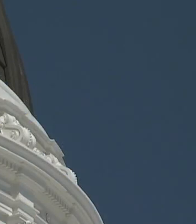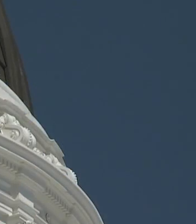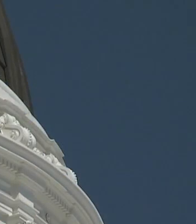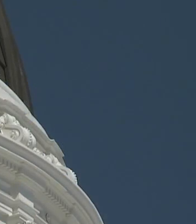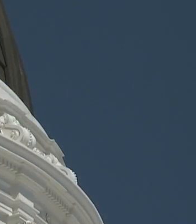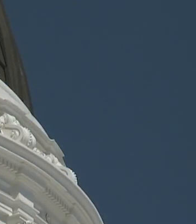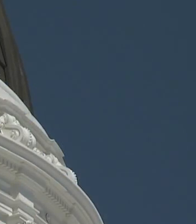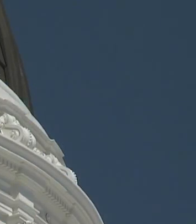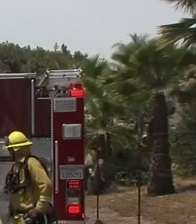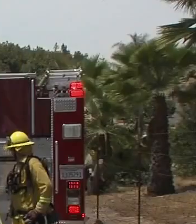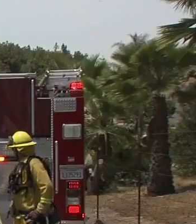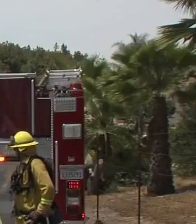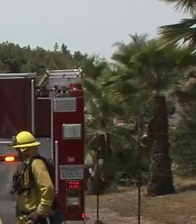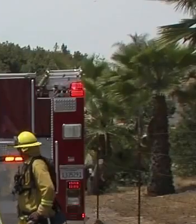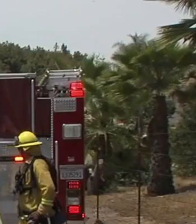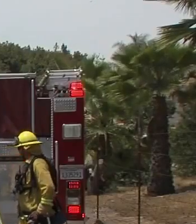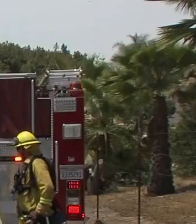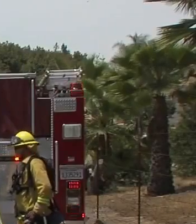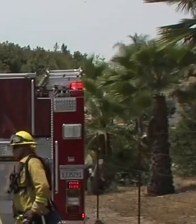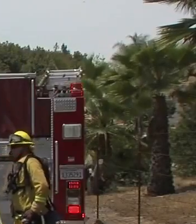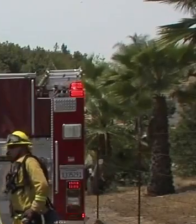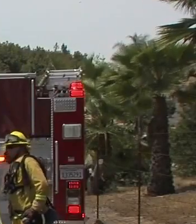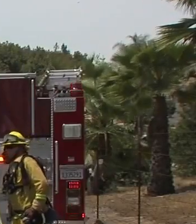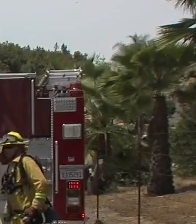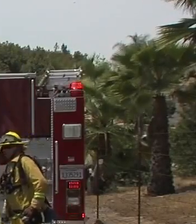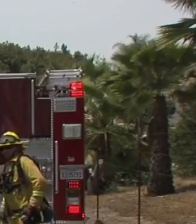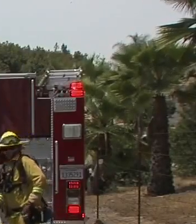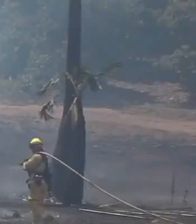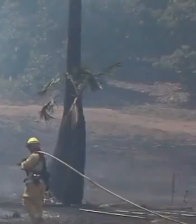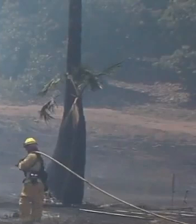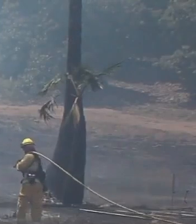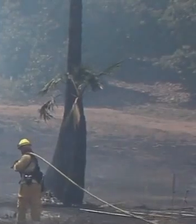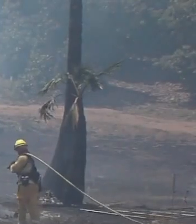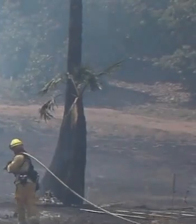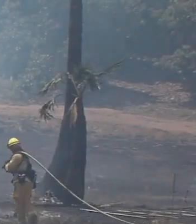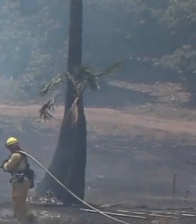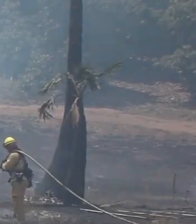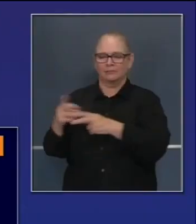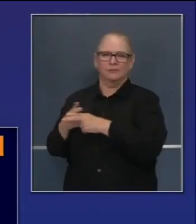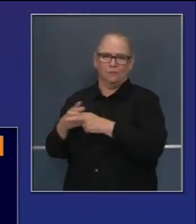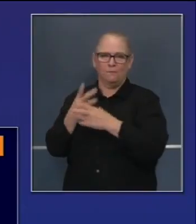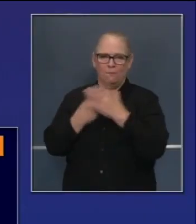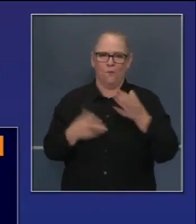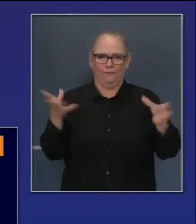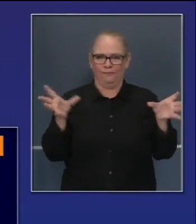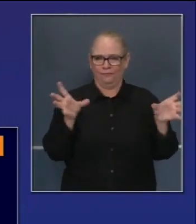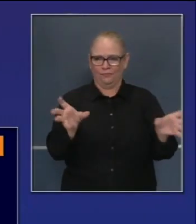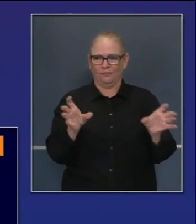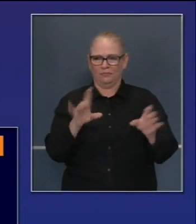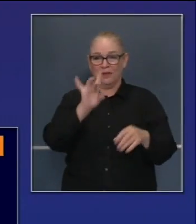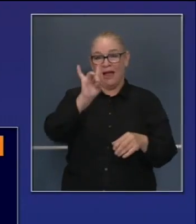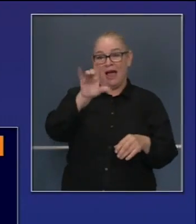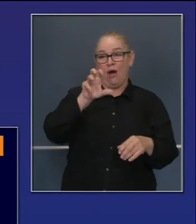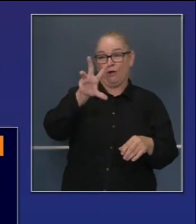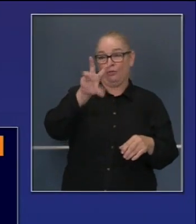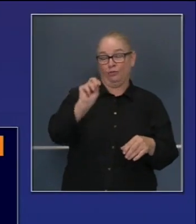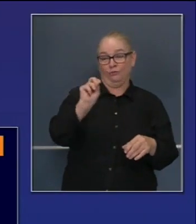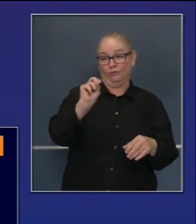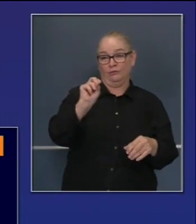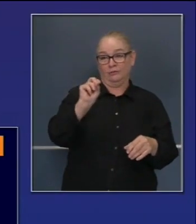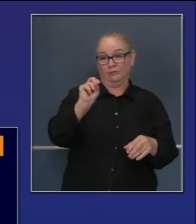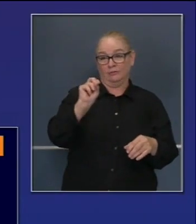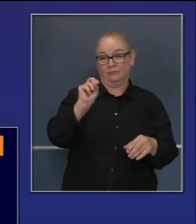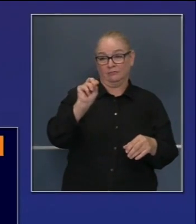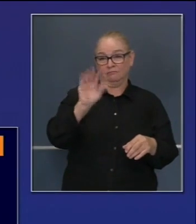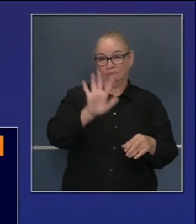$72 million to bring on hundreds of seasonal firefighters for this very reason. 830 of those